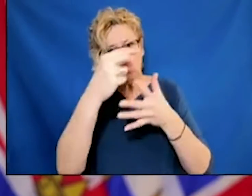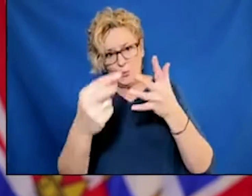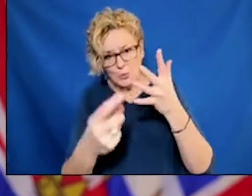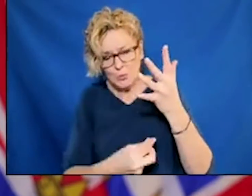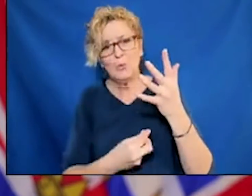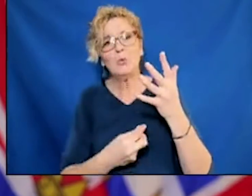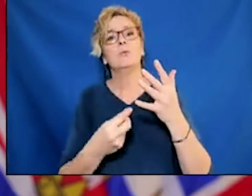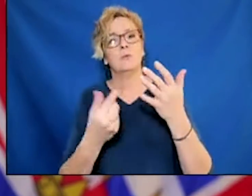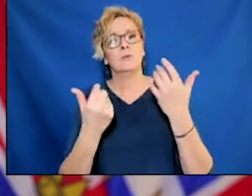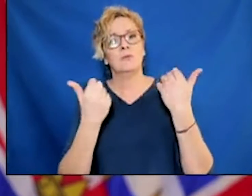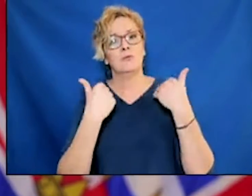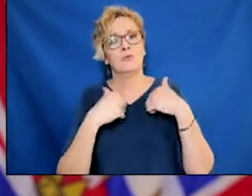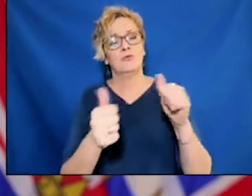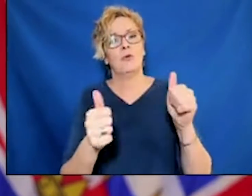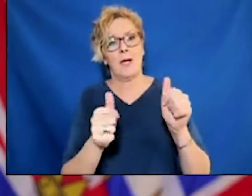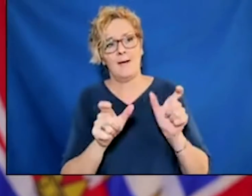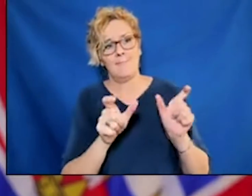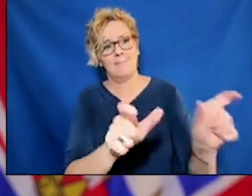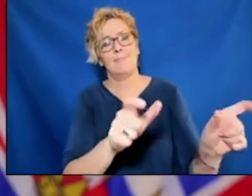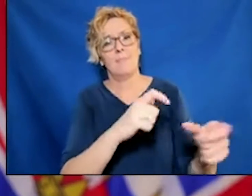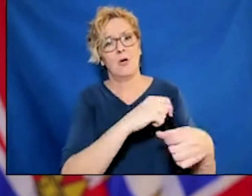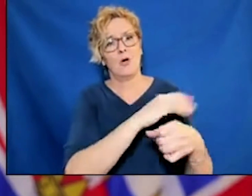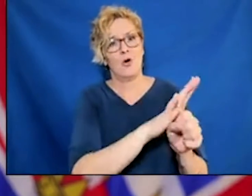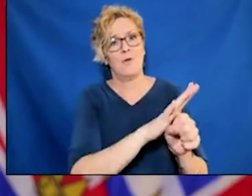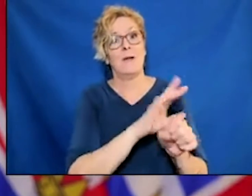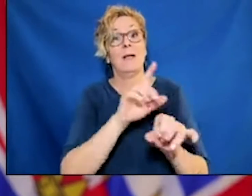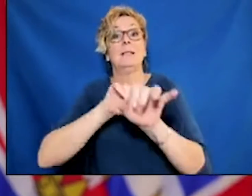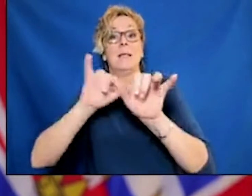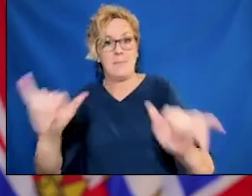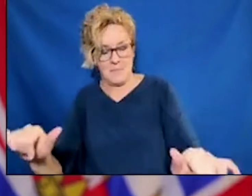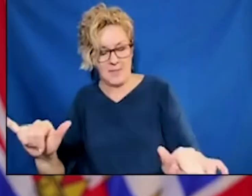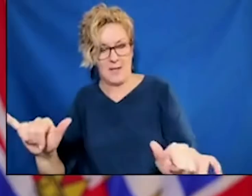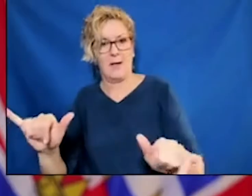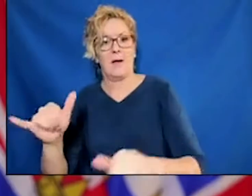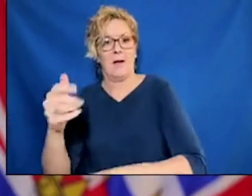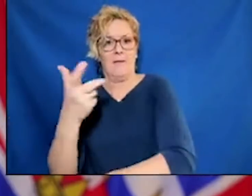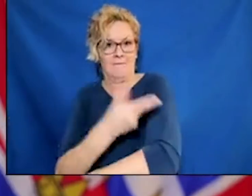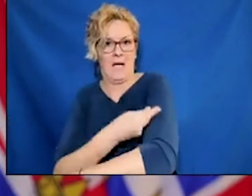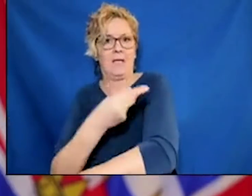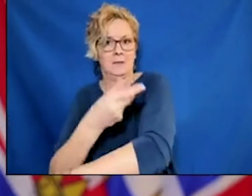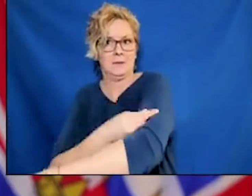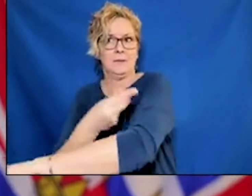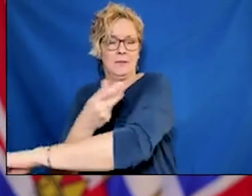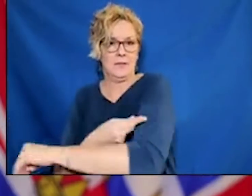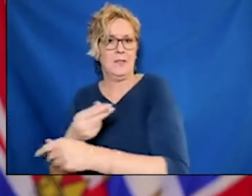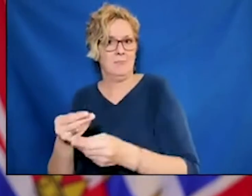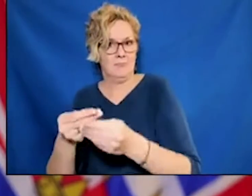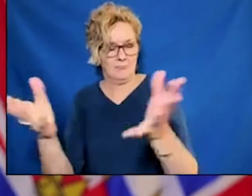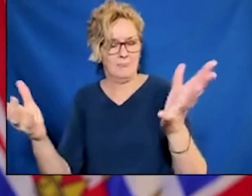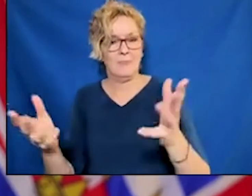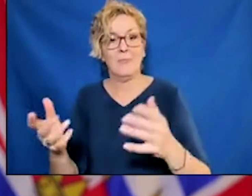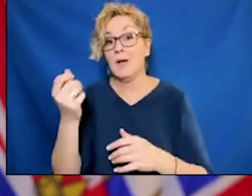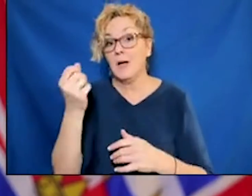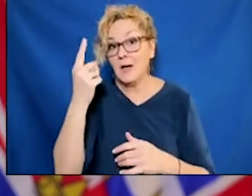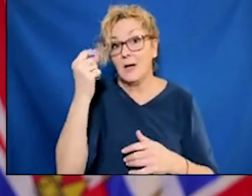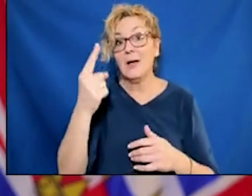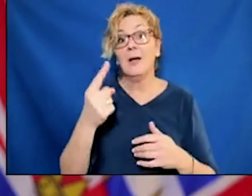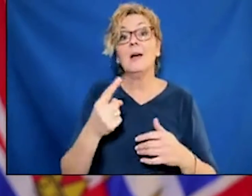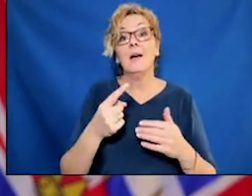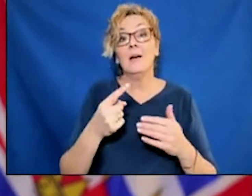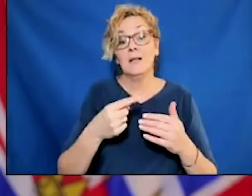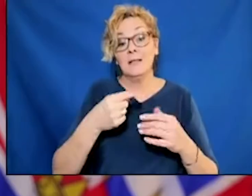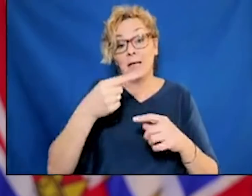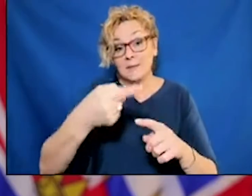yet rely on vaccine to protect all of us. In the next few months, though, we will have more and more